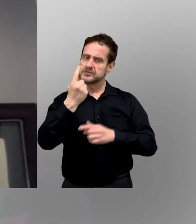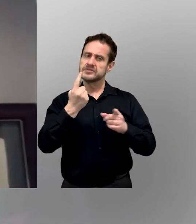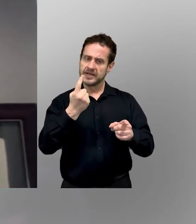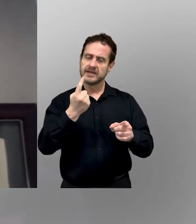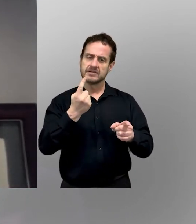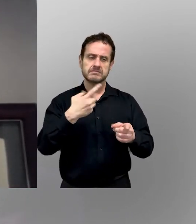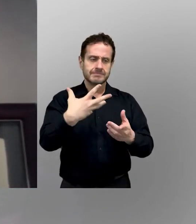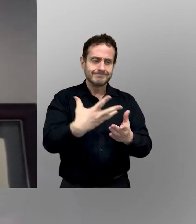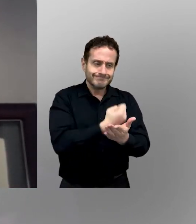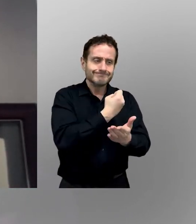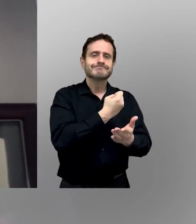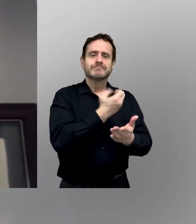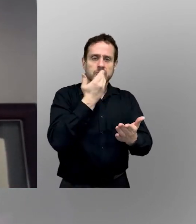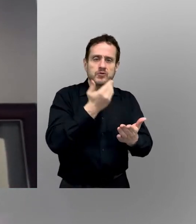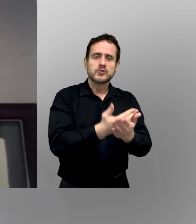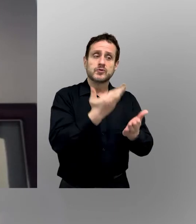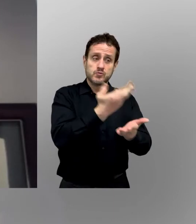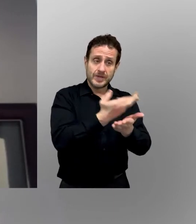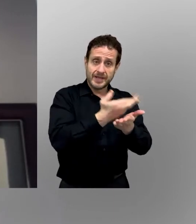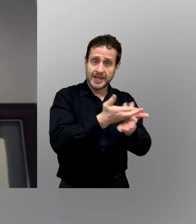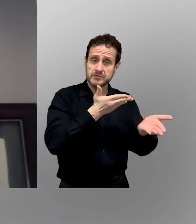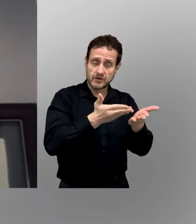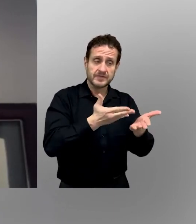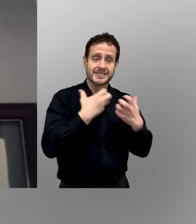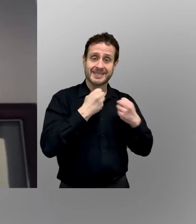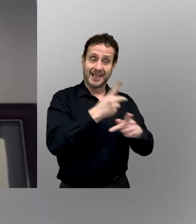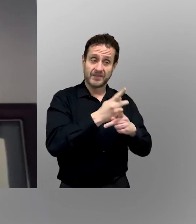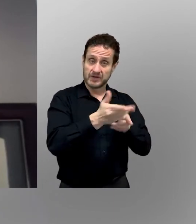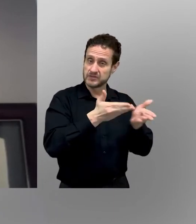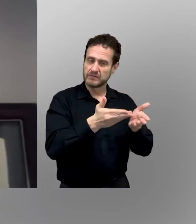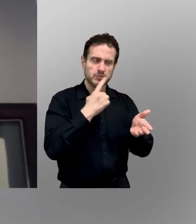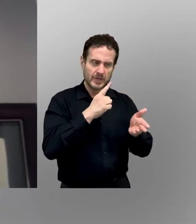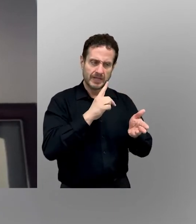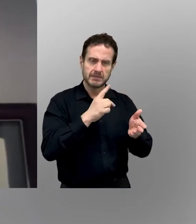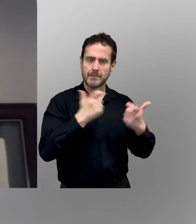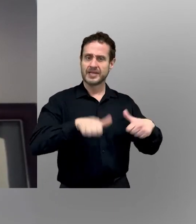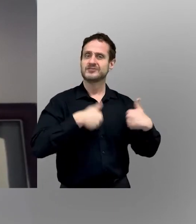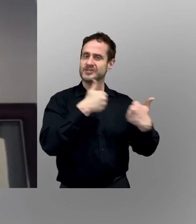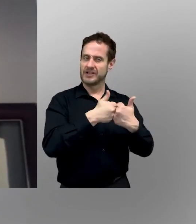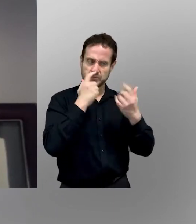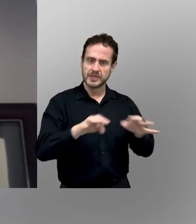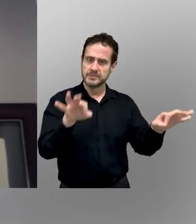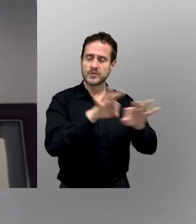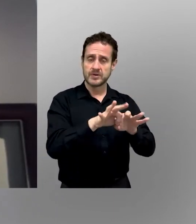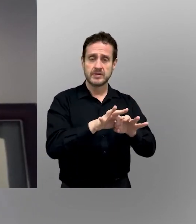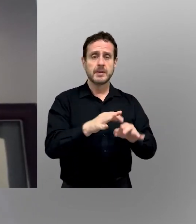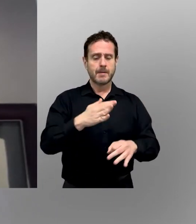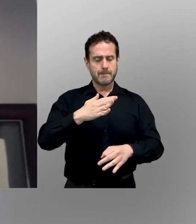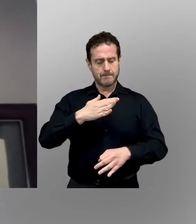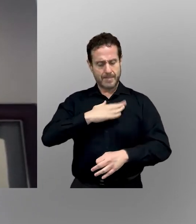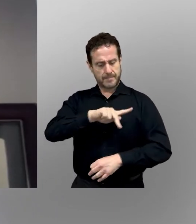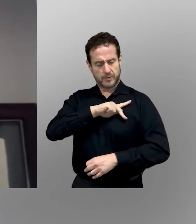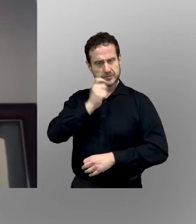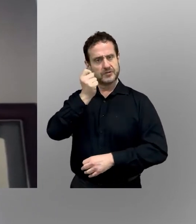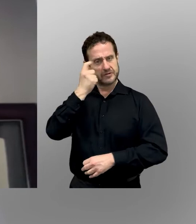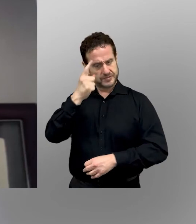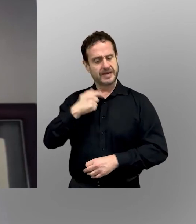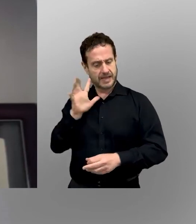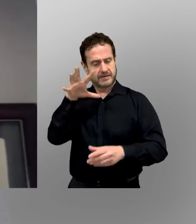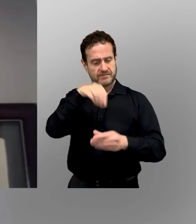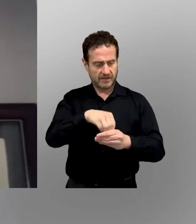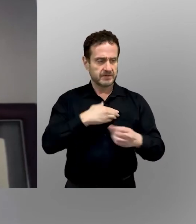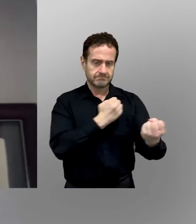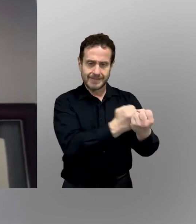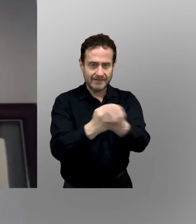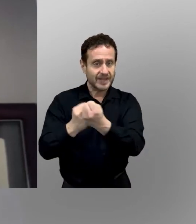understand the importance of and the challenges in securing quality rehabilitation and healthcare services. I'm able to bring some of that